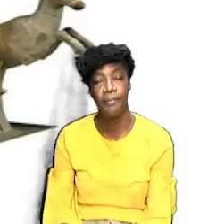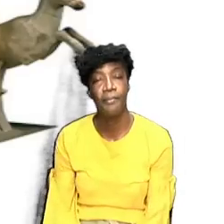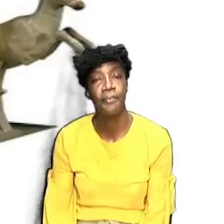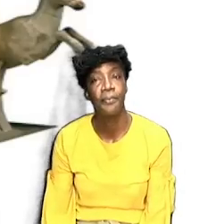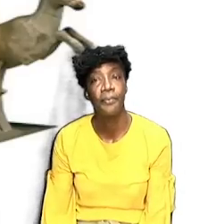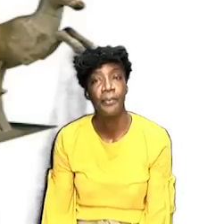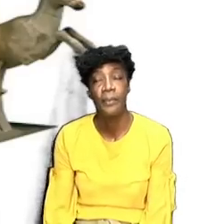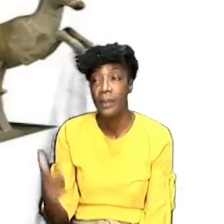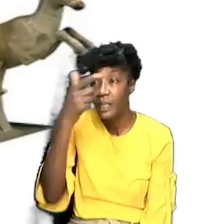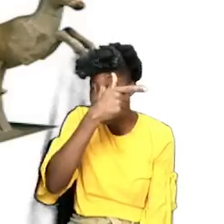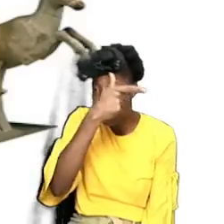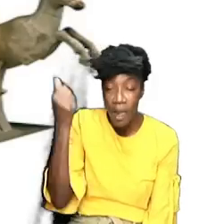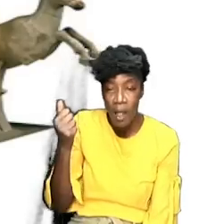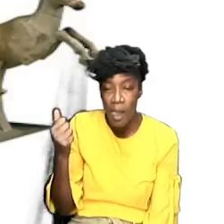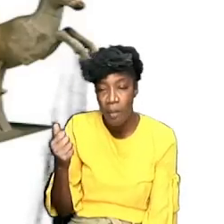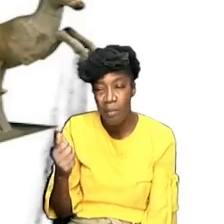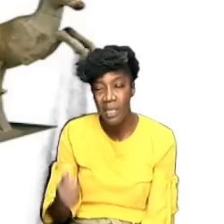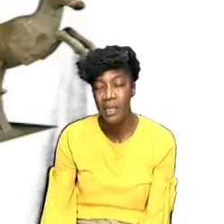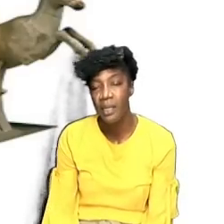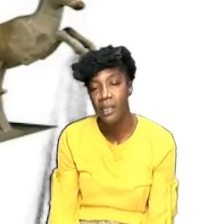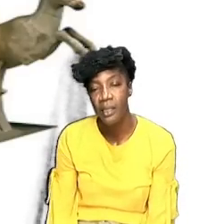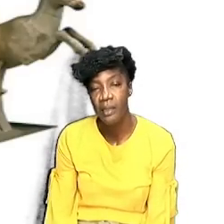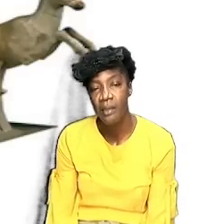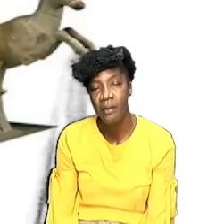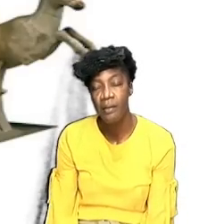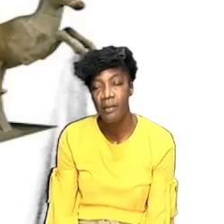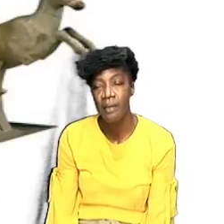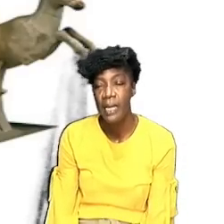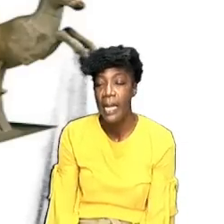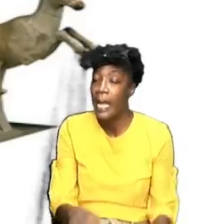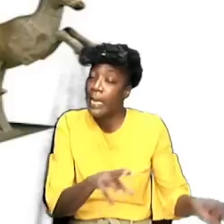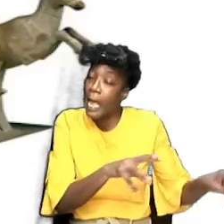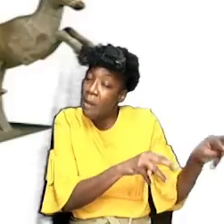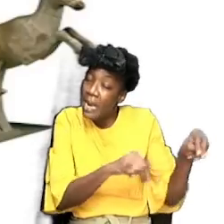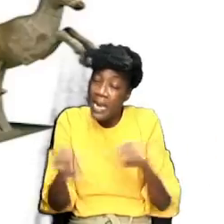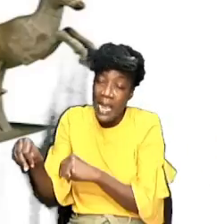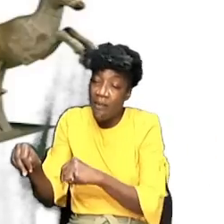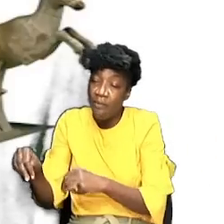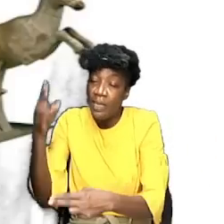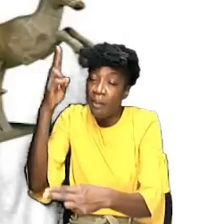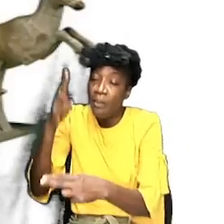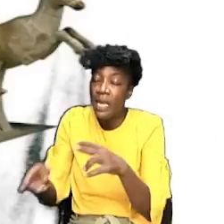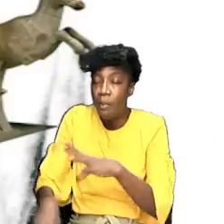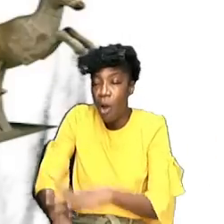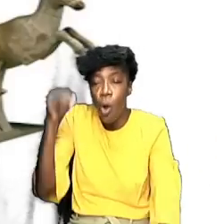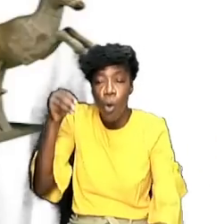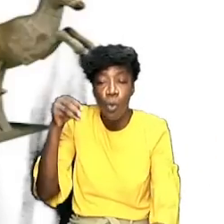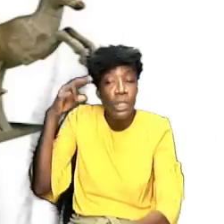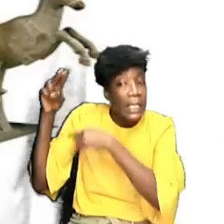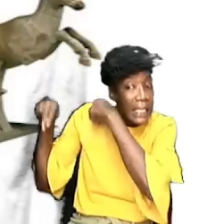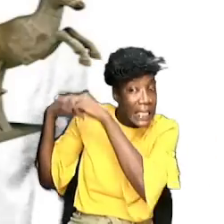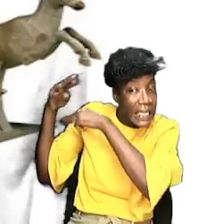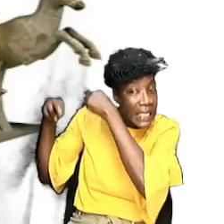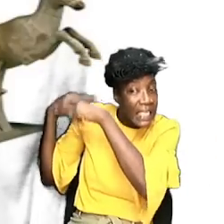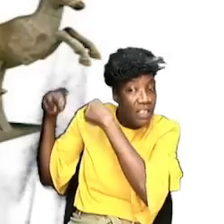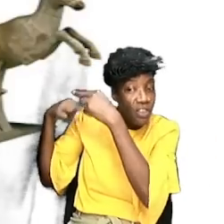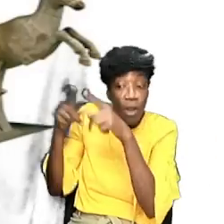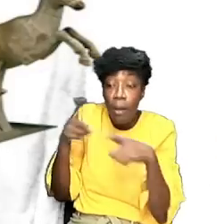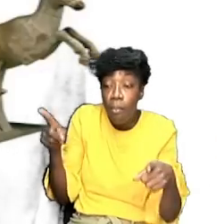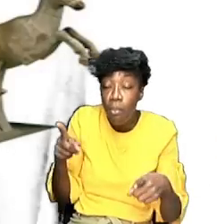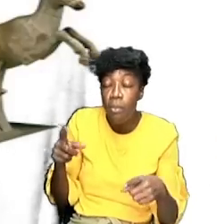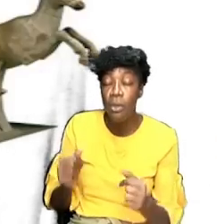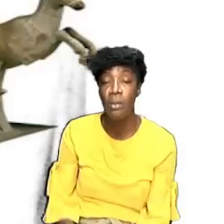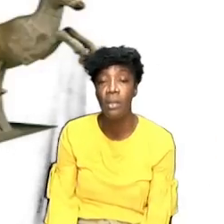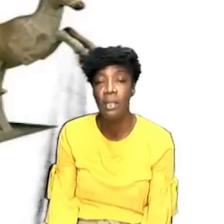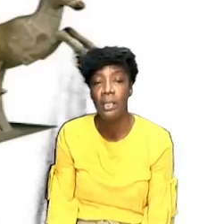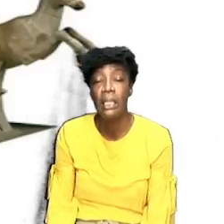And because of they knew his intention, they deliberately left his name out in history. But on the day